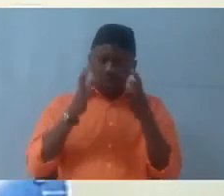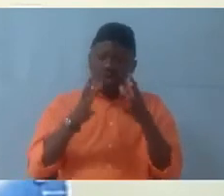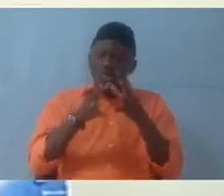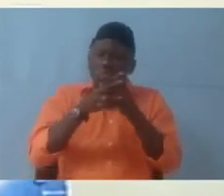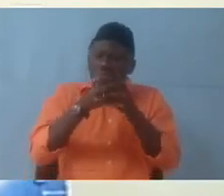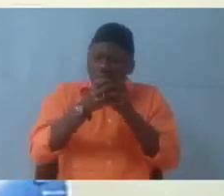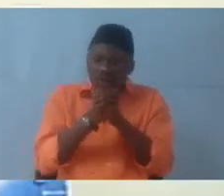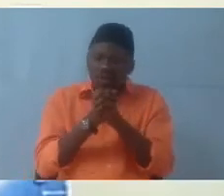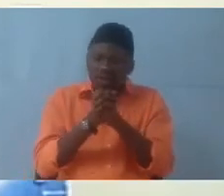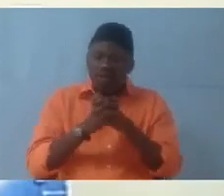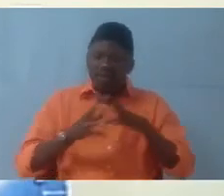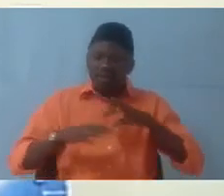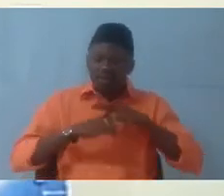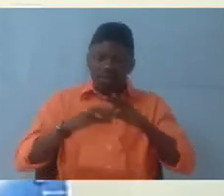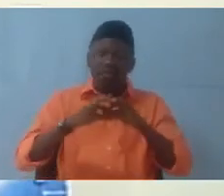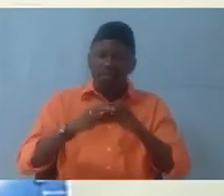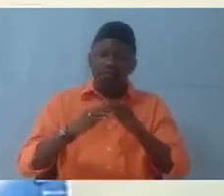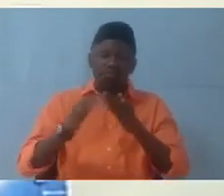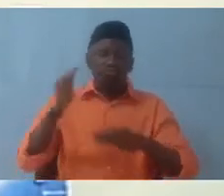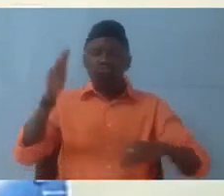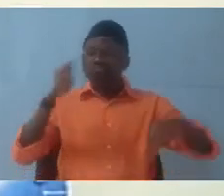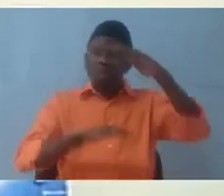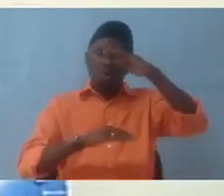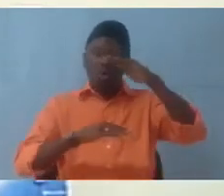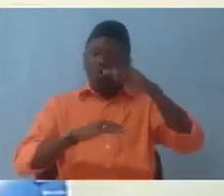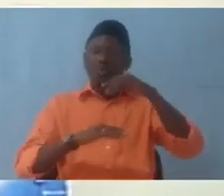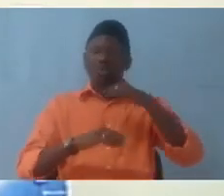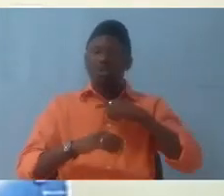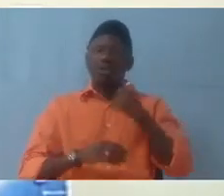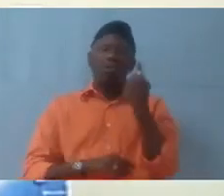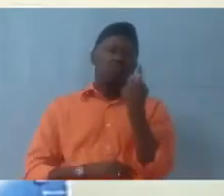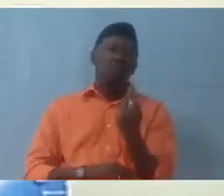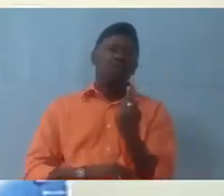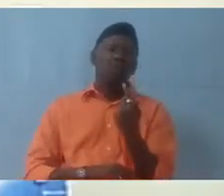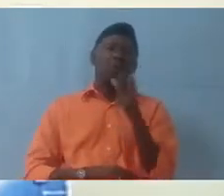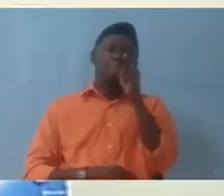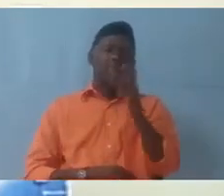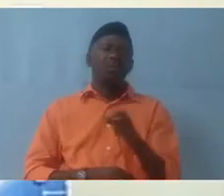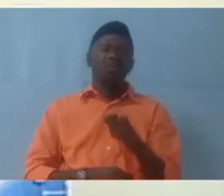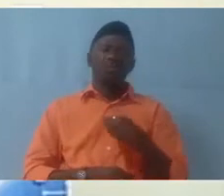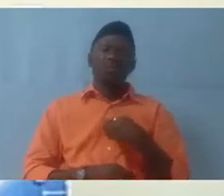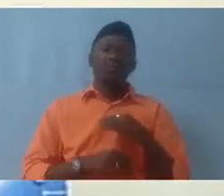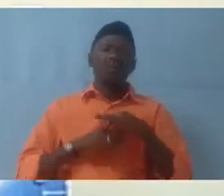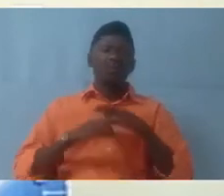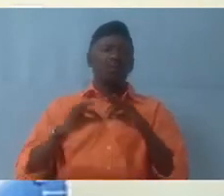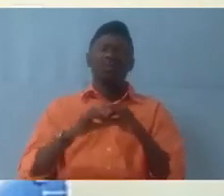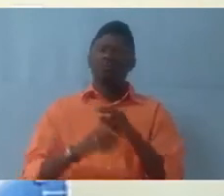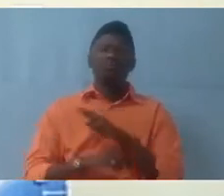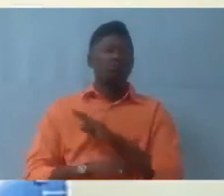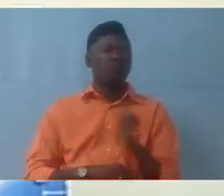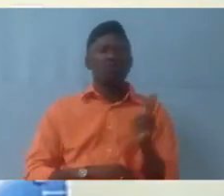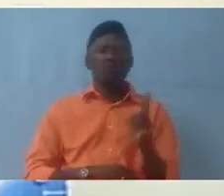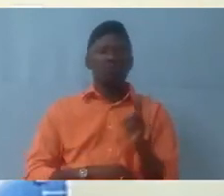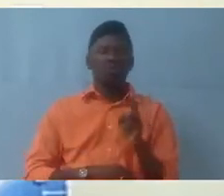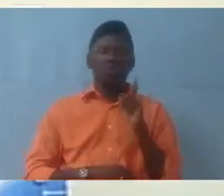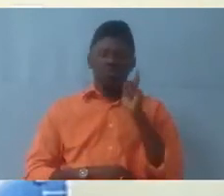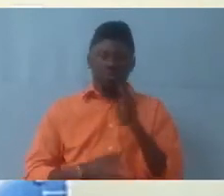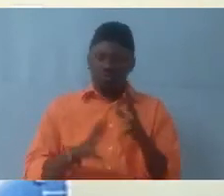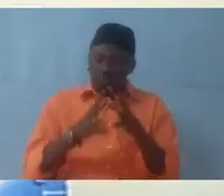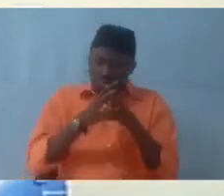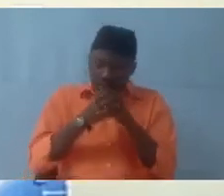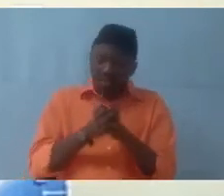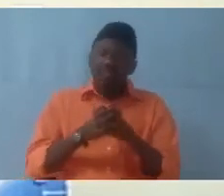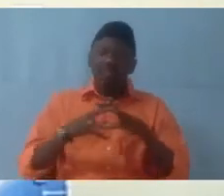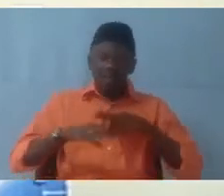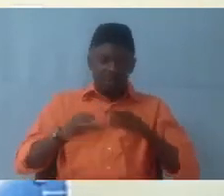should always outweigh individual interest. Li nga xamne ni moy li soxal ñep li nga xamne non la moy non la wara rombe li nga xamne moy soxali